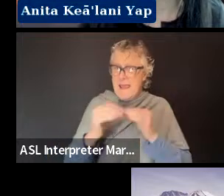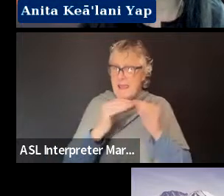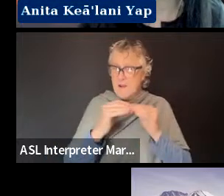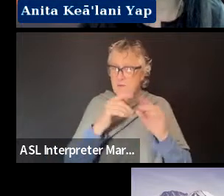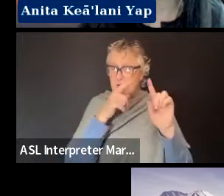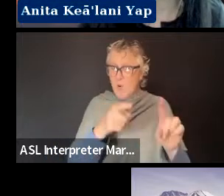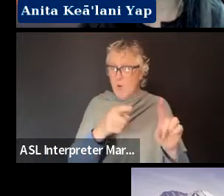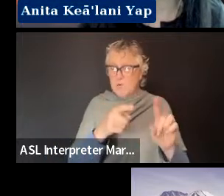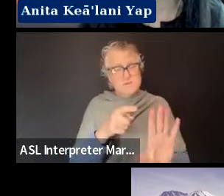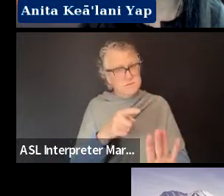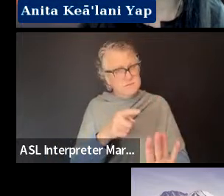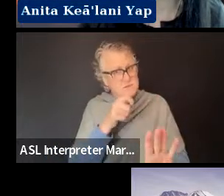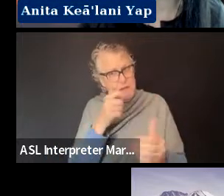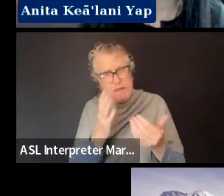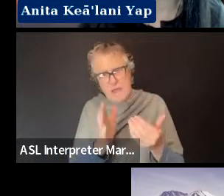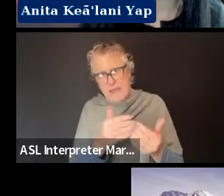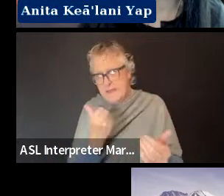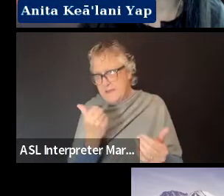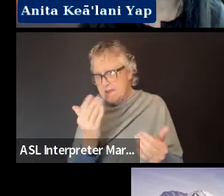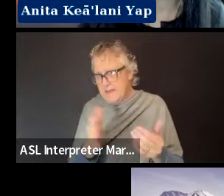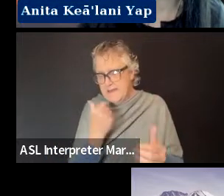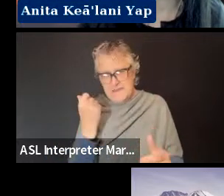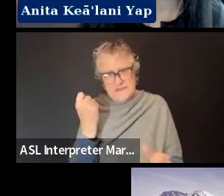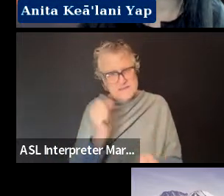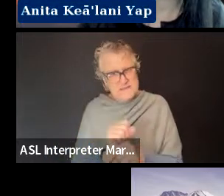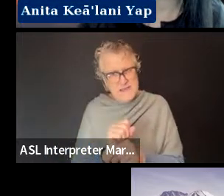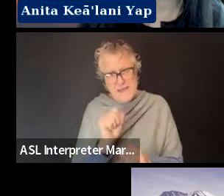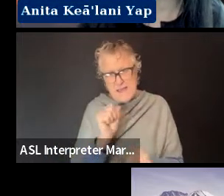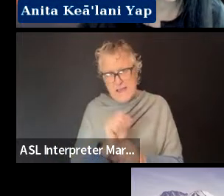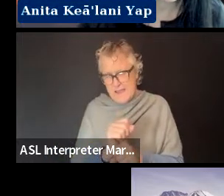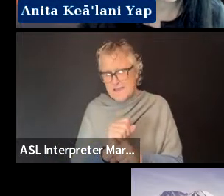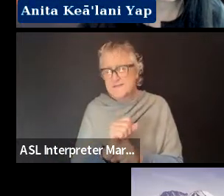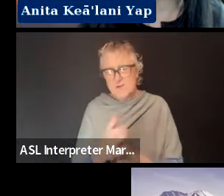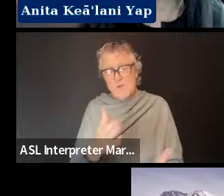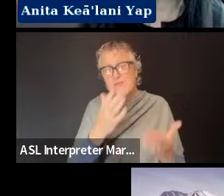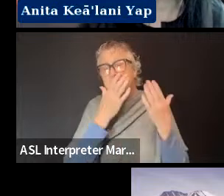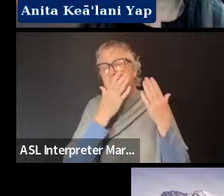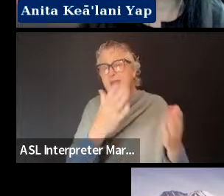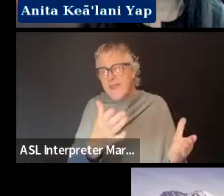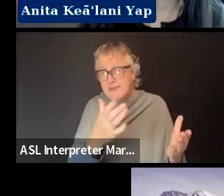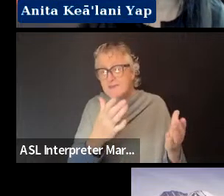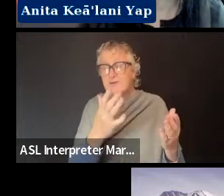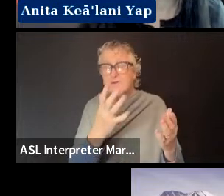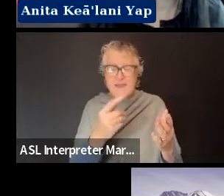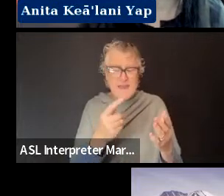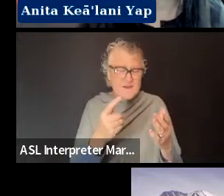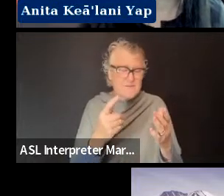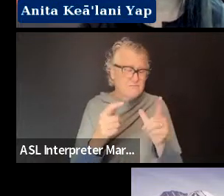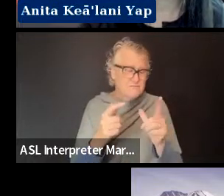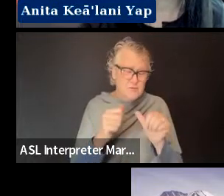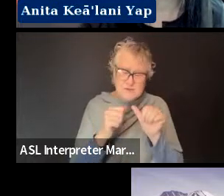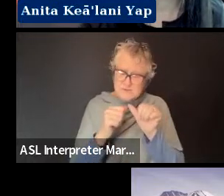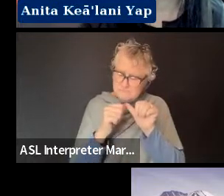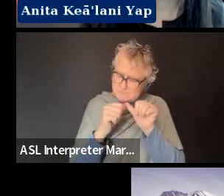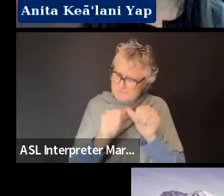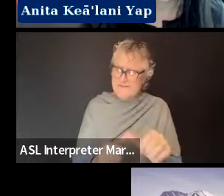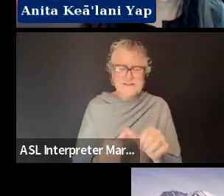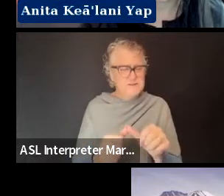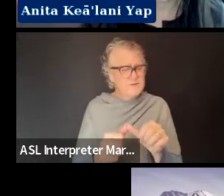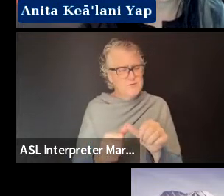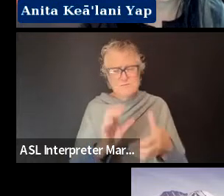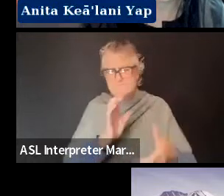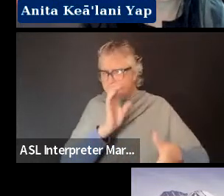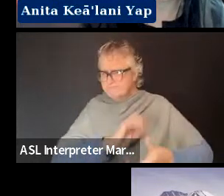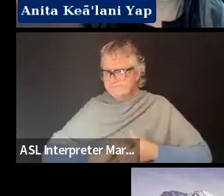thank you, and we're looking forward to that continued collaboration. Nice job, Jeff and everyone else. Greg, you can do this.